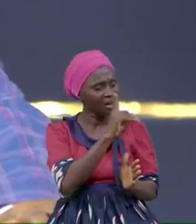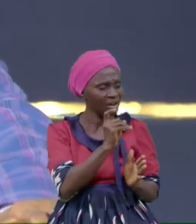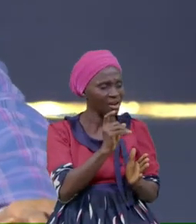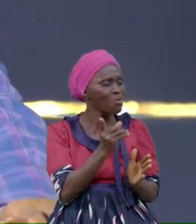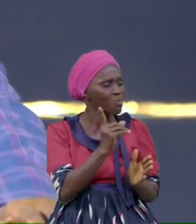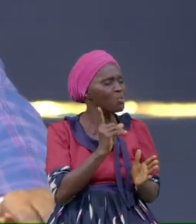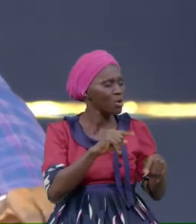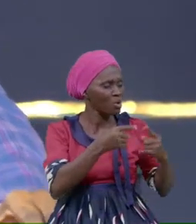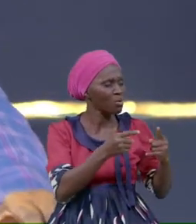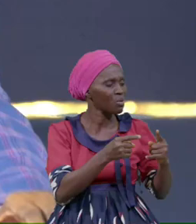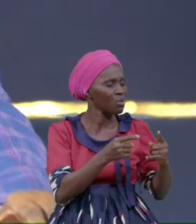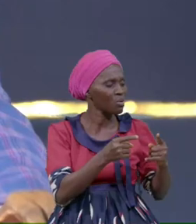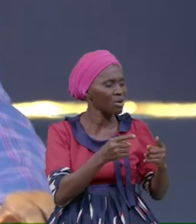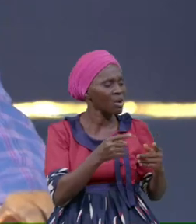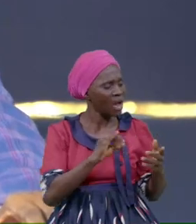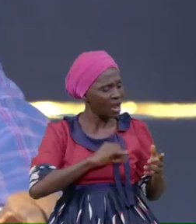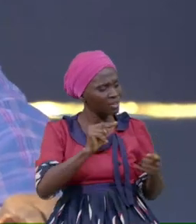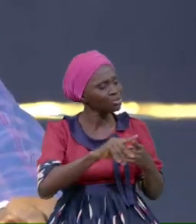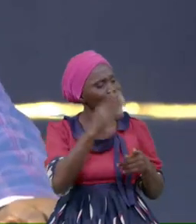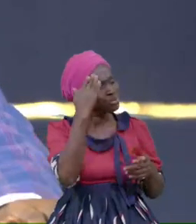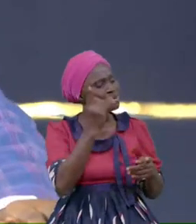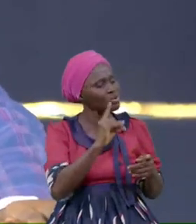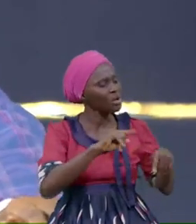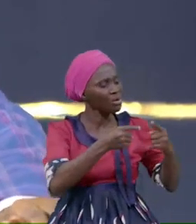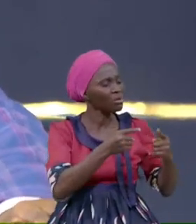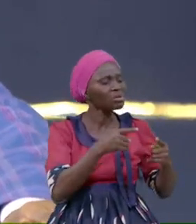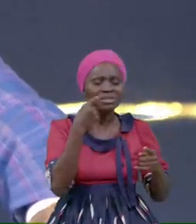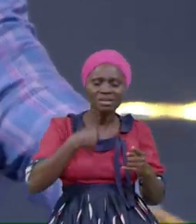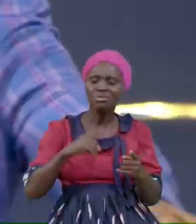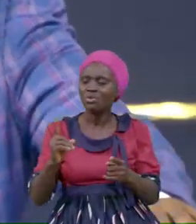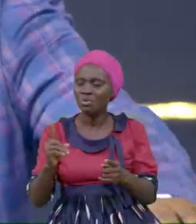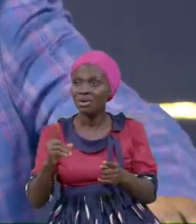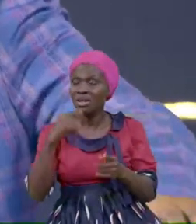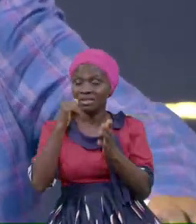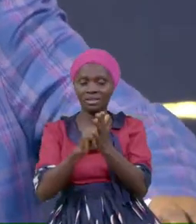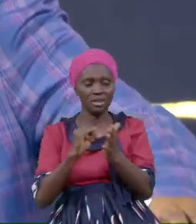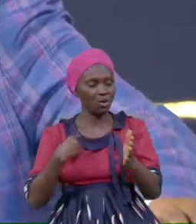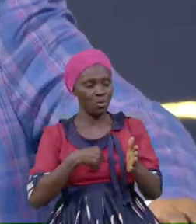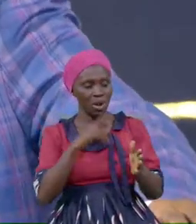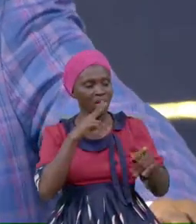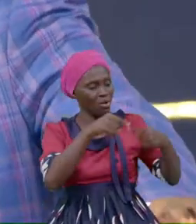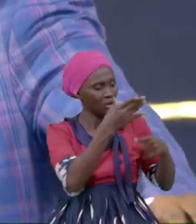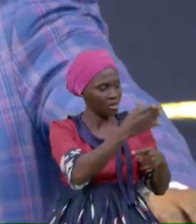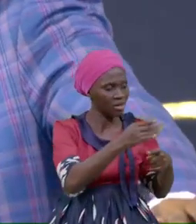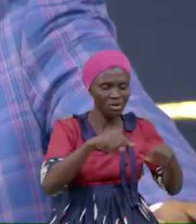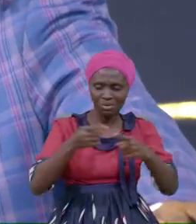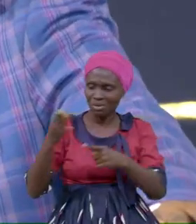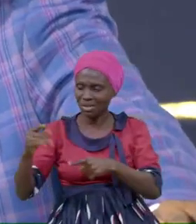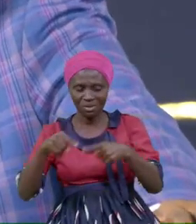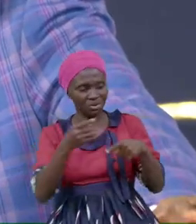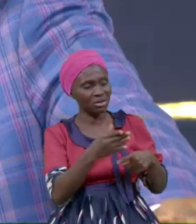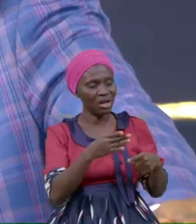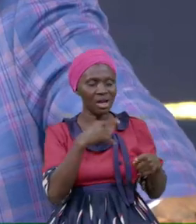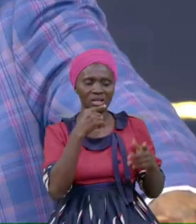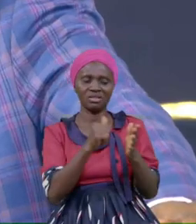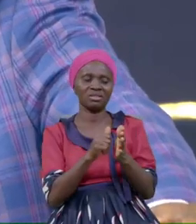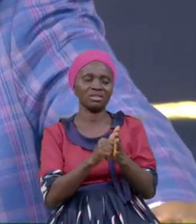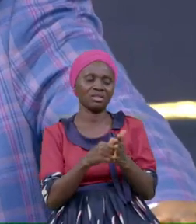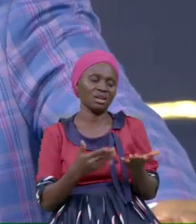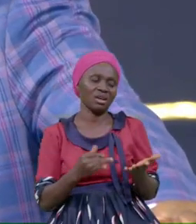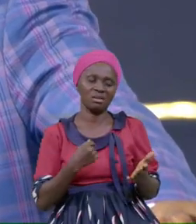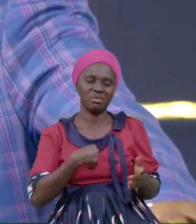go. Tell me, where? They say, they're going to that place, they're going to do this and do that. Oh, I say, I can't do that